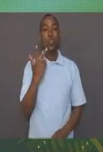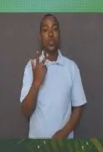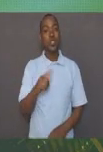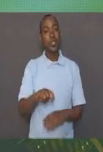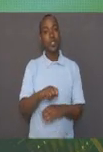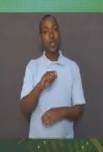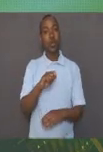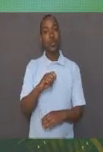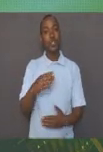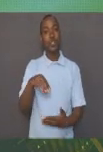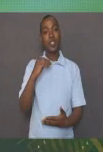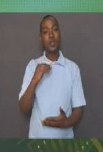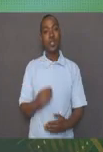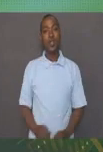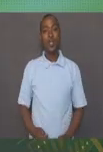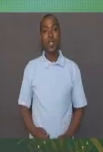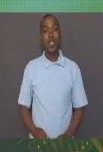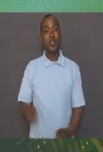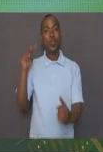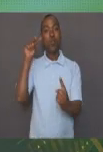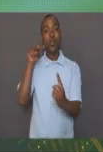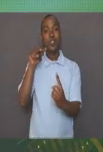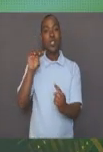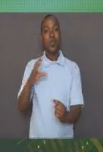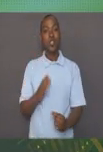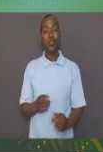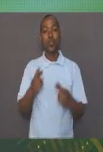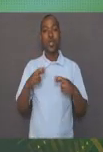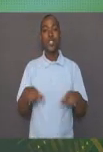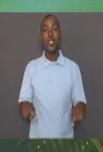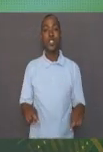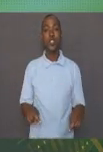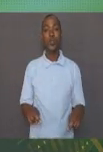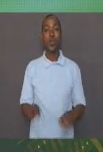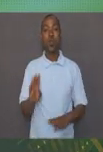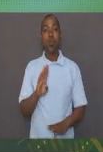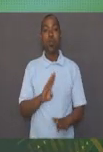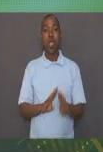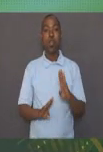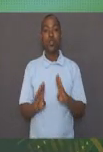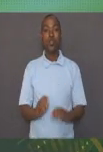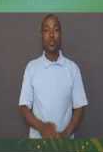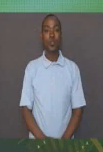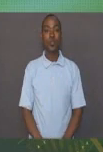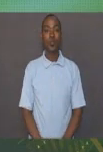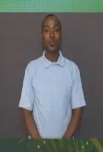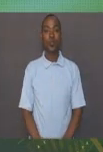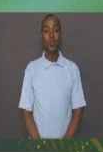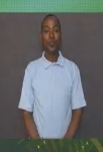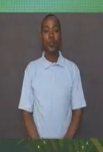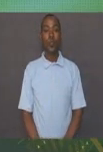institutions that focus on the study and research of biology.